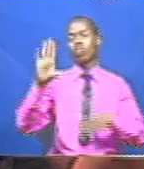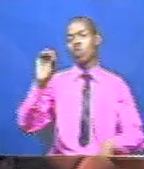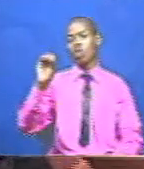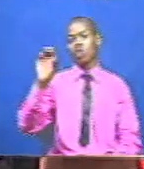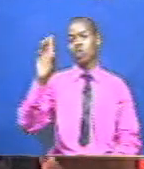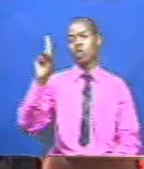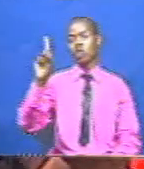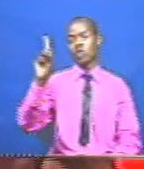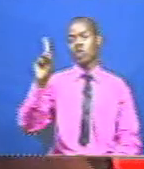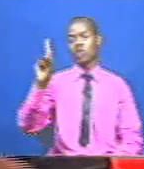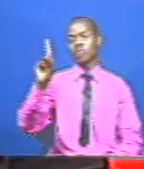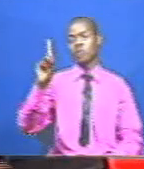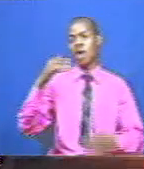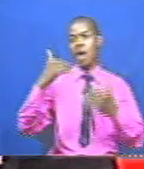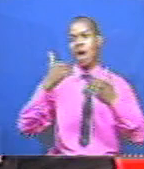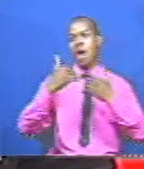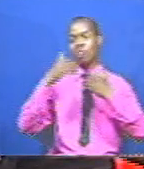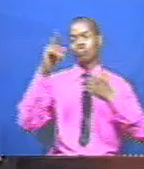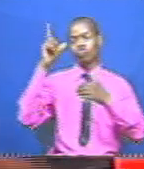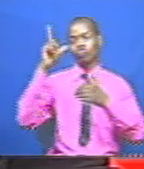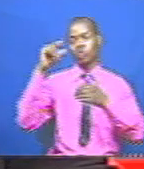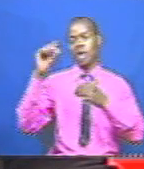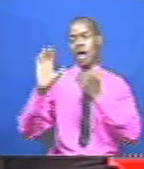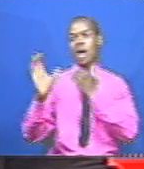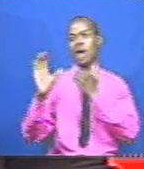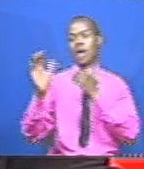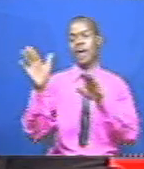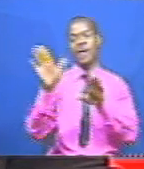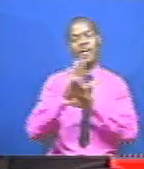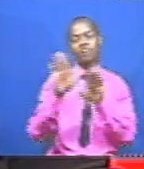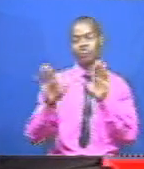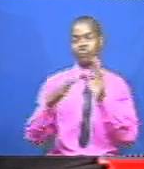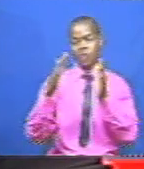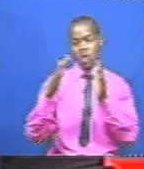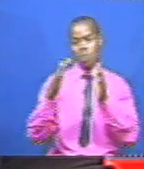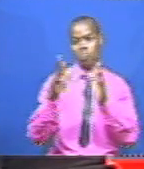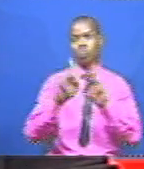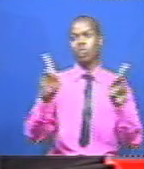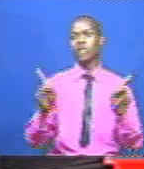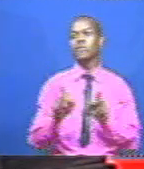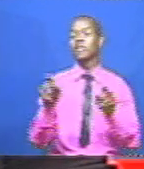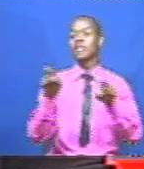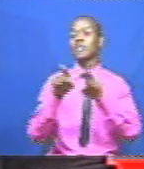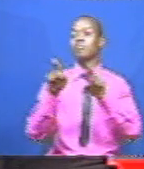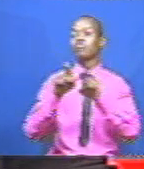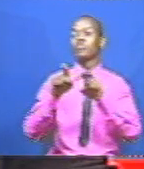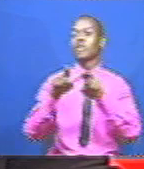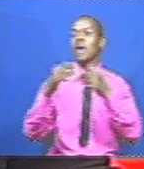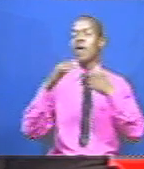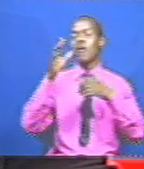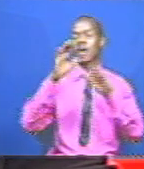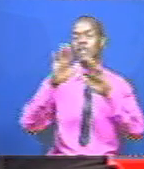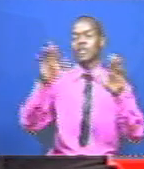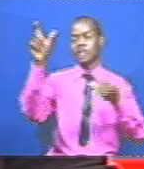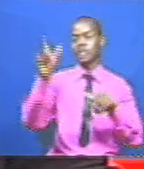really the board of Jumuiya, County za Pwani, and so is everywhere, okay? The Lake Region, the chairman of COG,